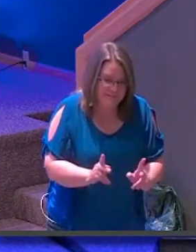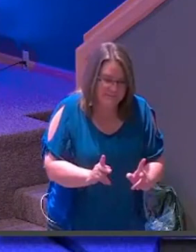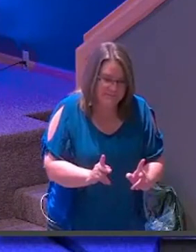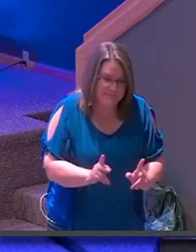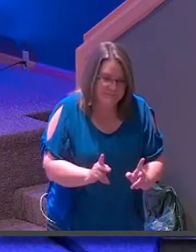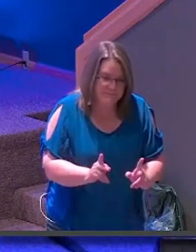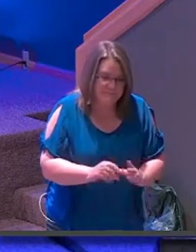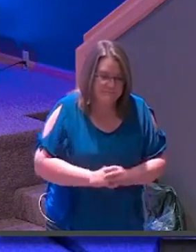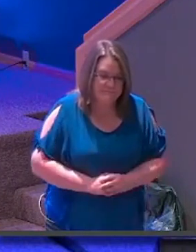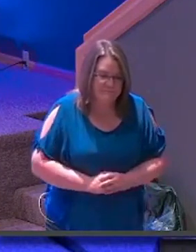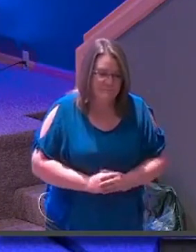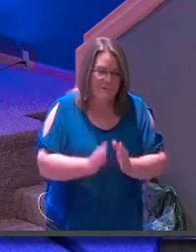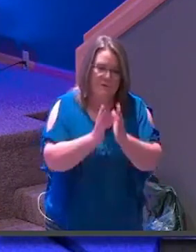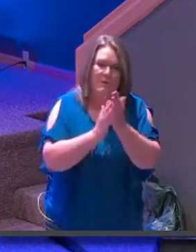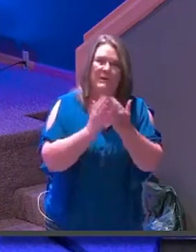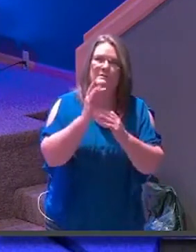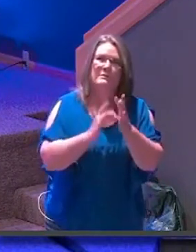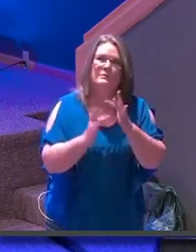We ask it in Jesus' name.